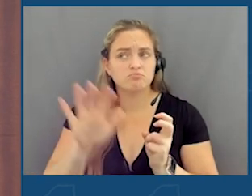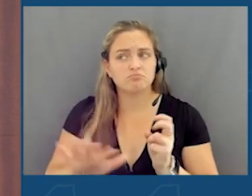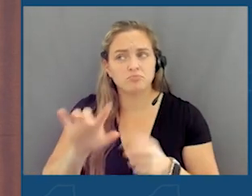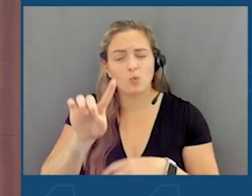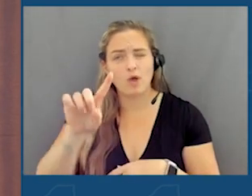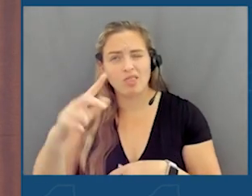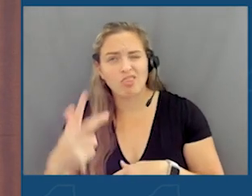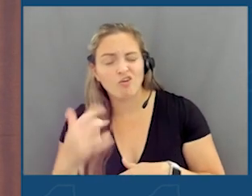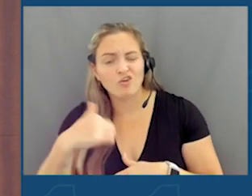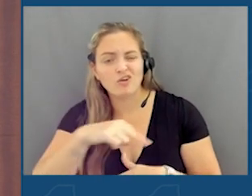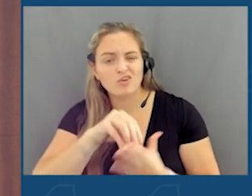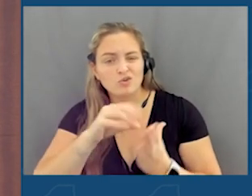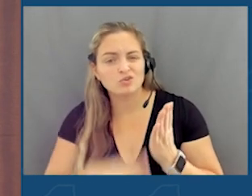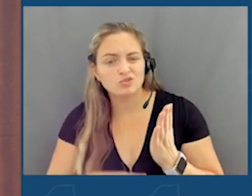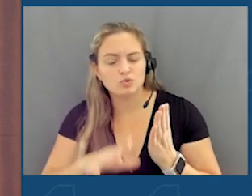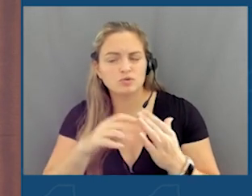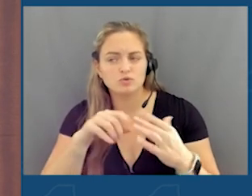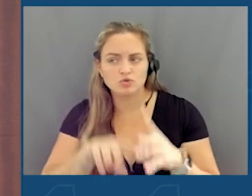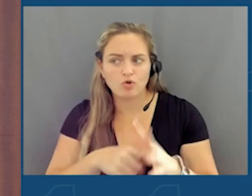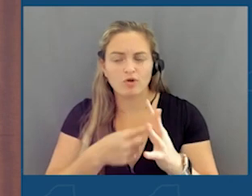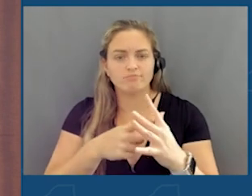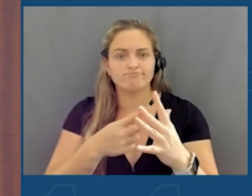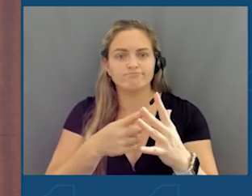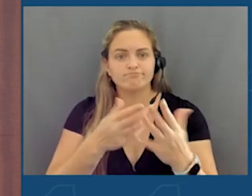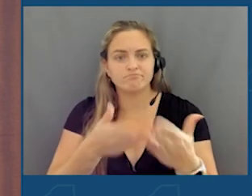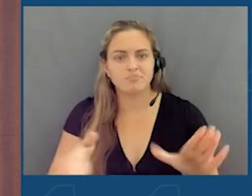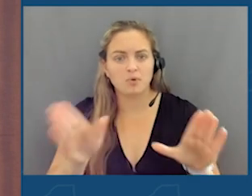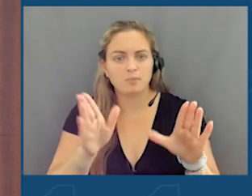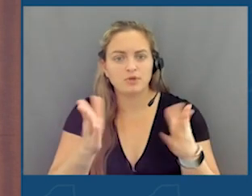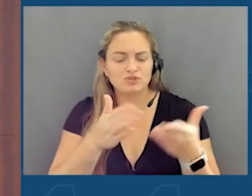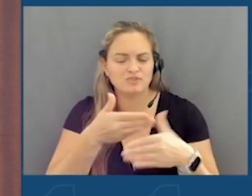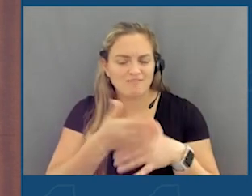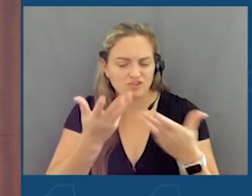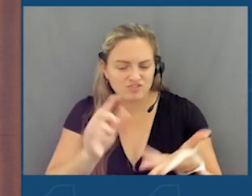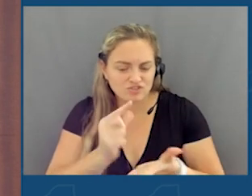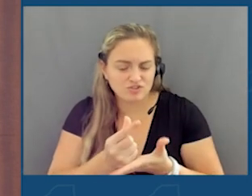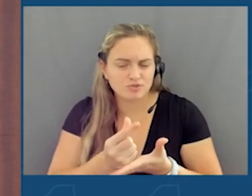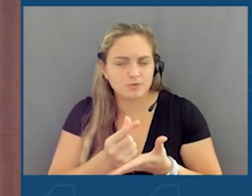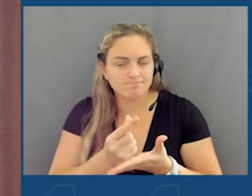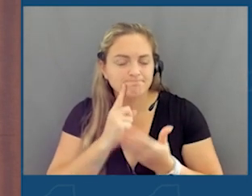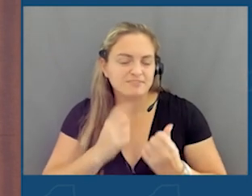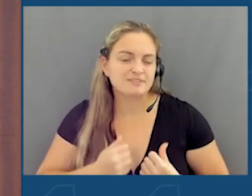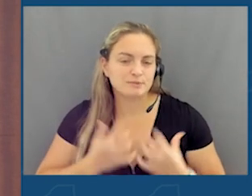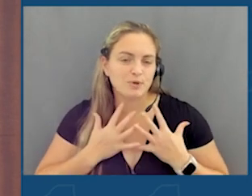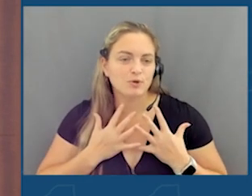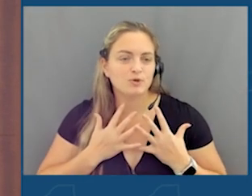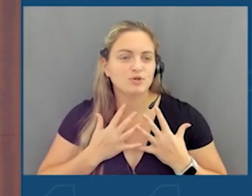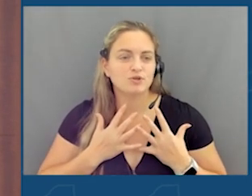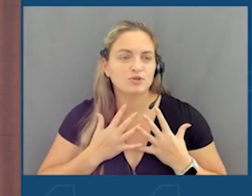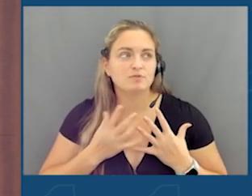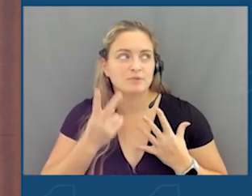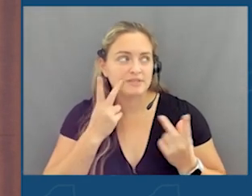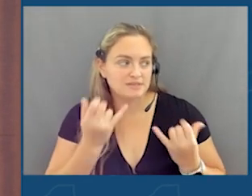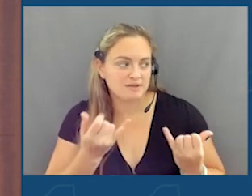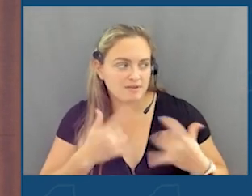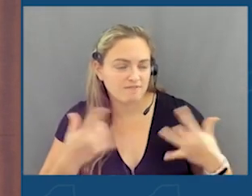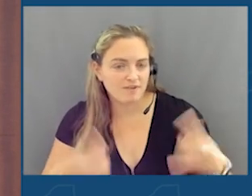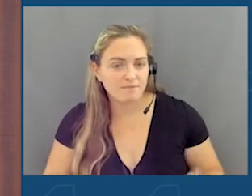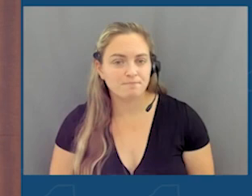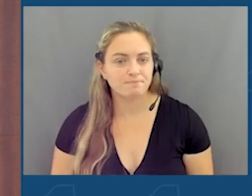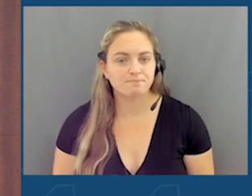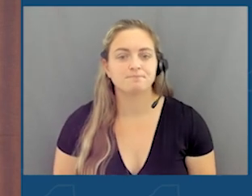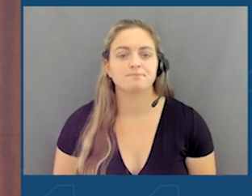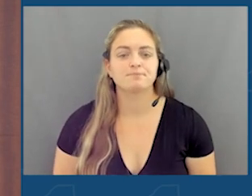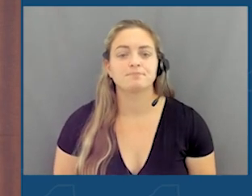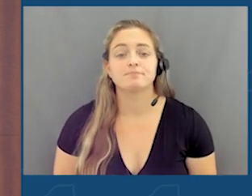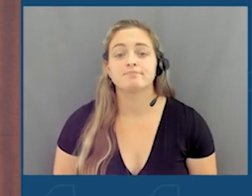of our students enter public service after they graduate, and I know they are inspired by seeing today's event. That is why